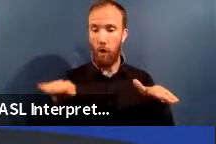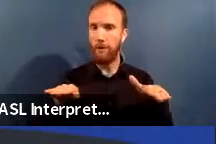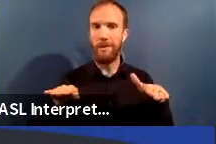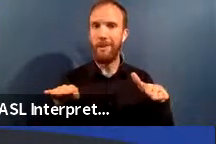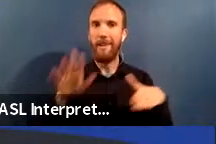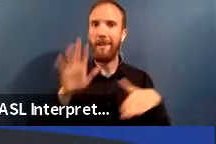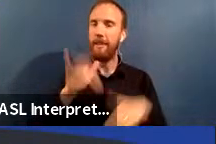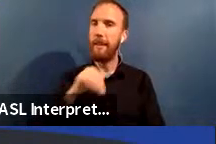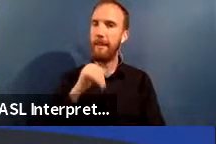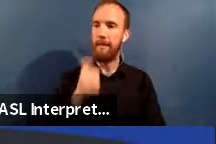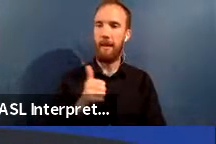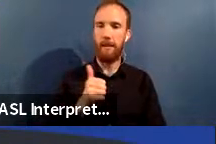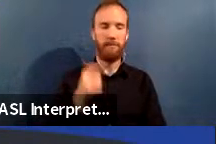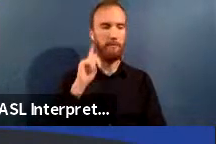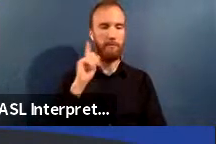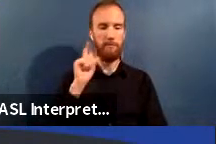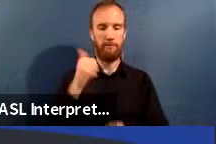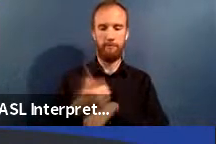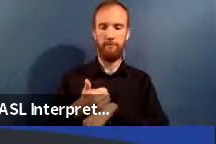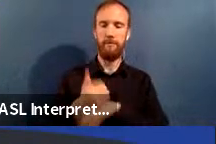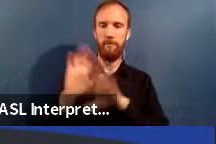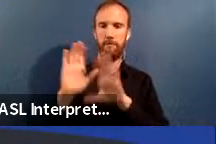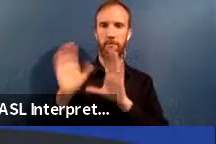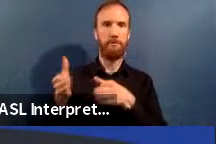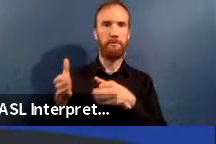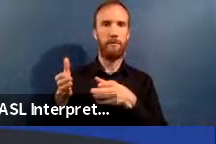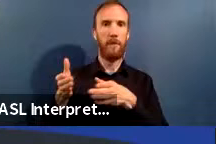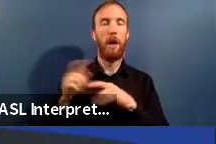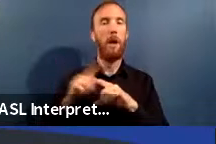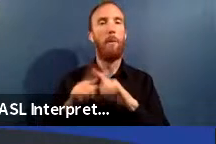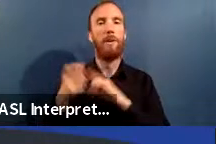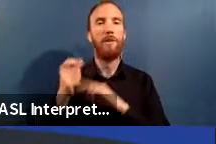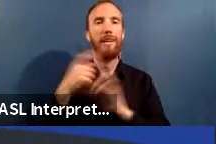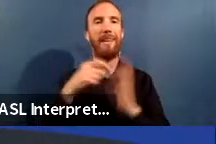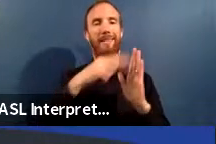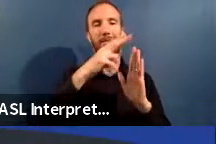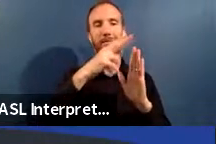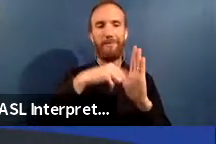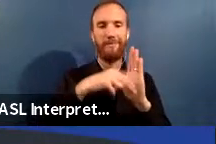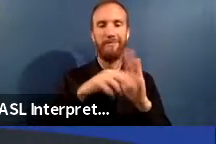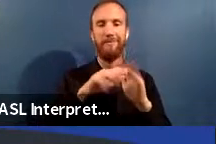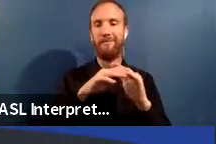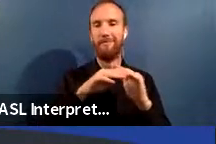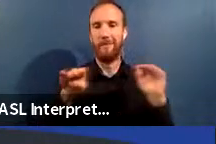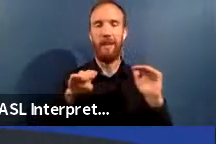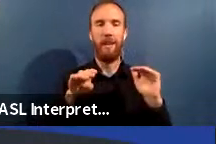category. However, these items are often addressed as part of a larger capital